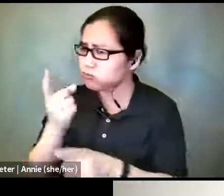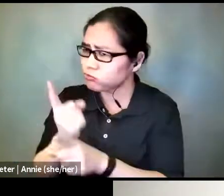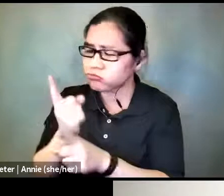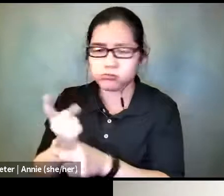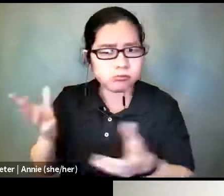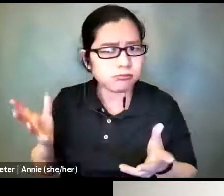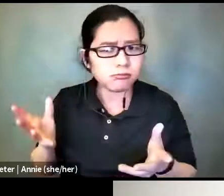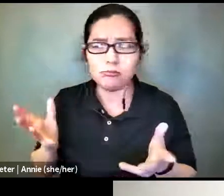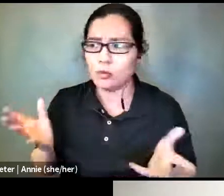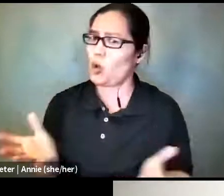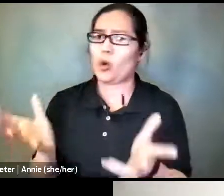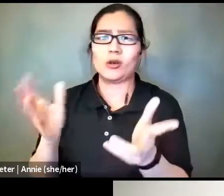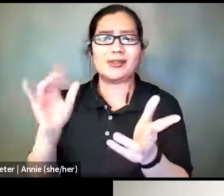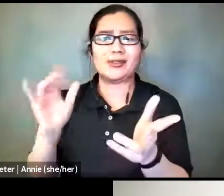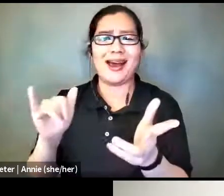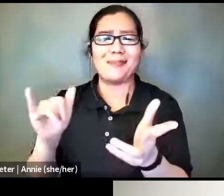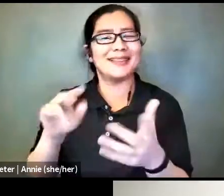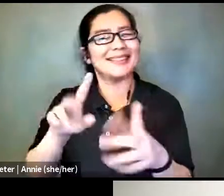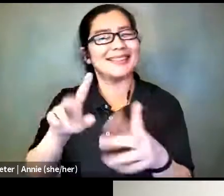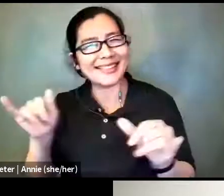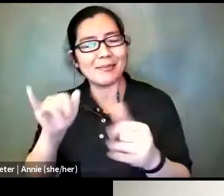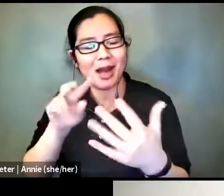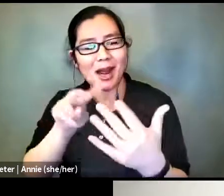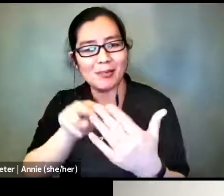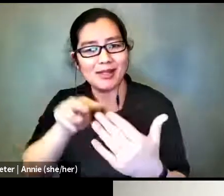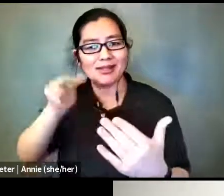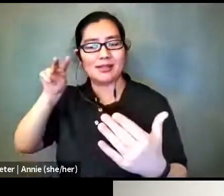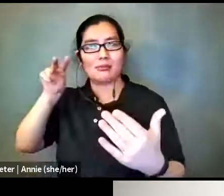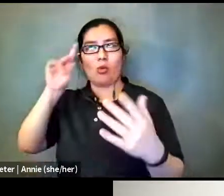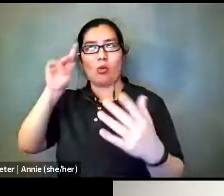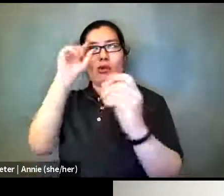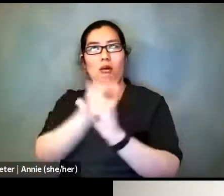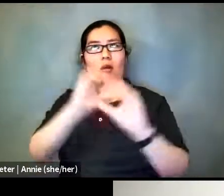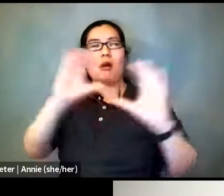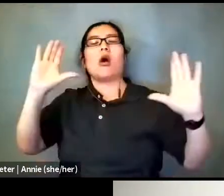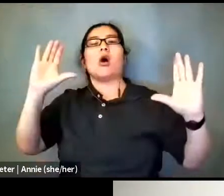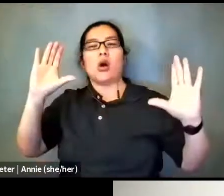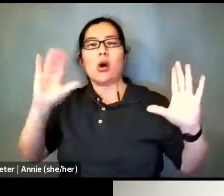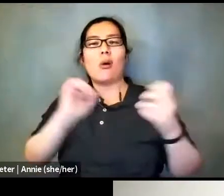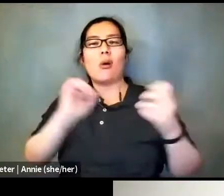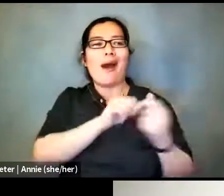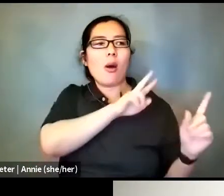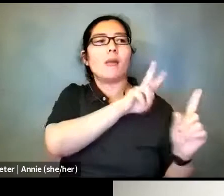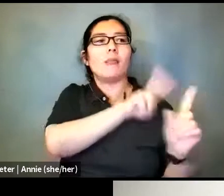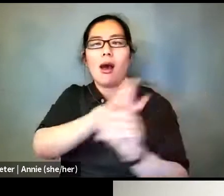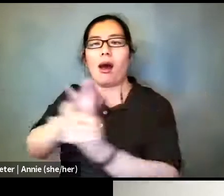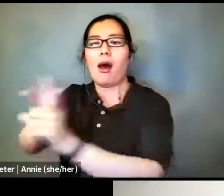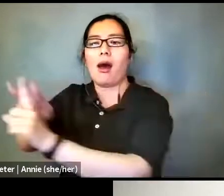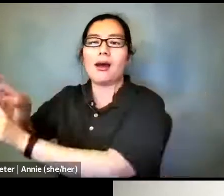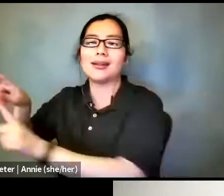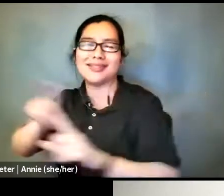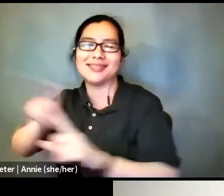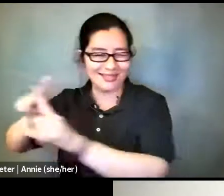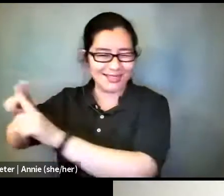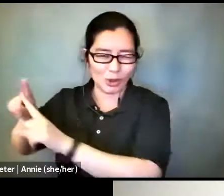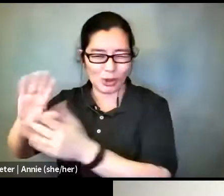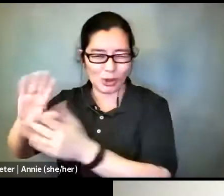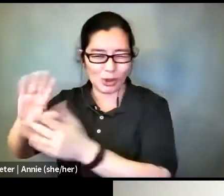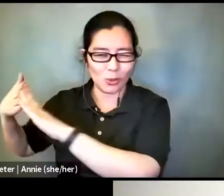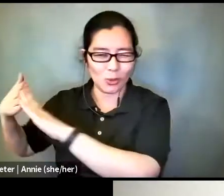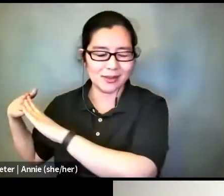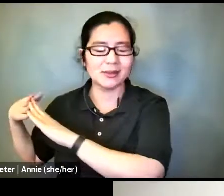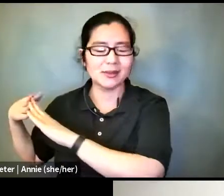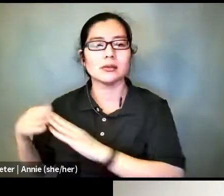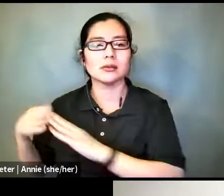this bigger picture as well. And I think that's kind of what we're getting at here too. And now there's rightfully